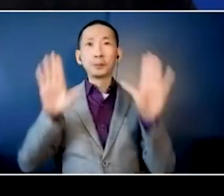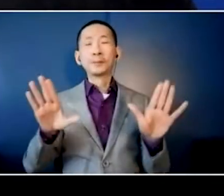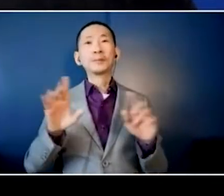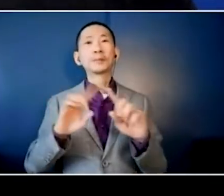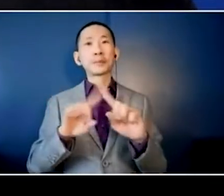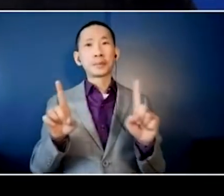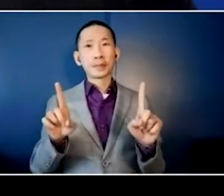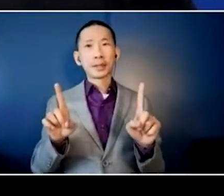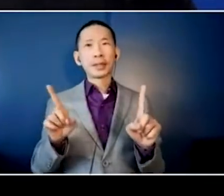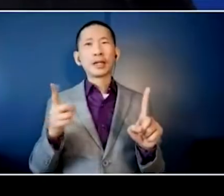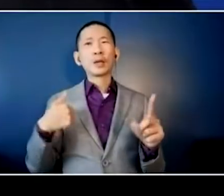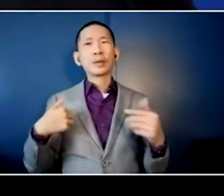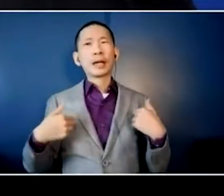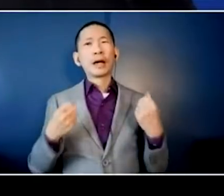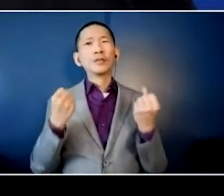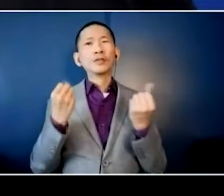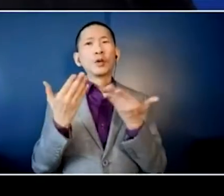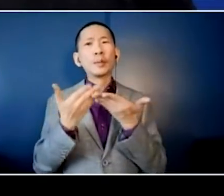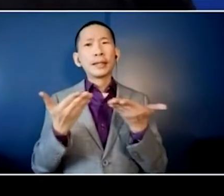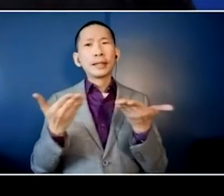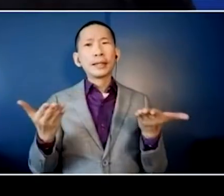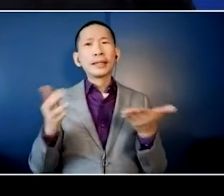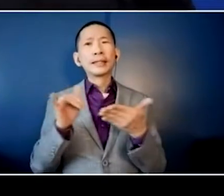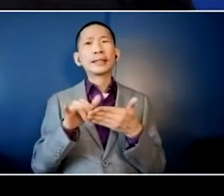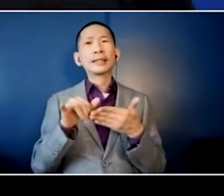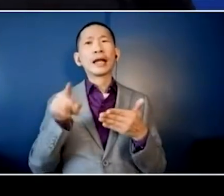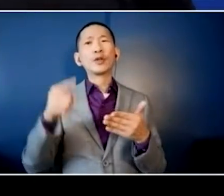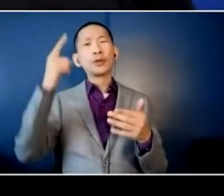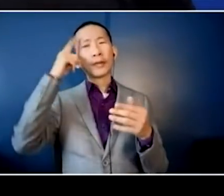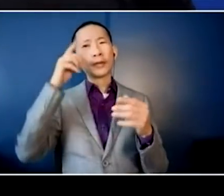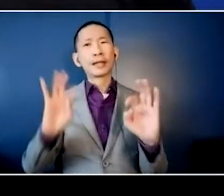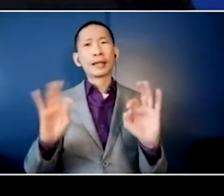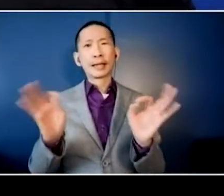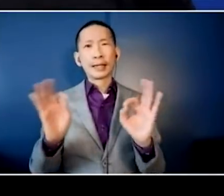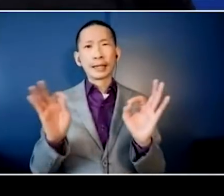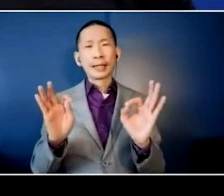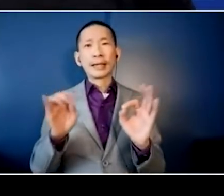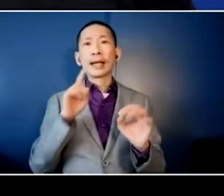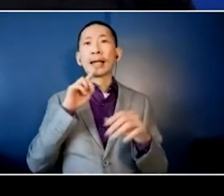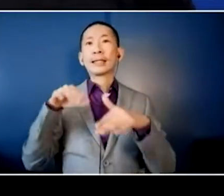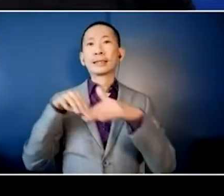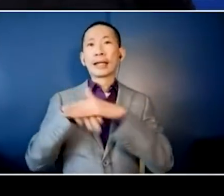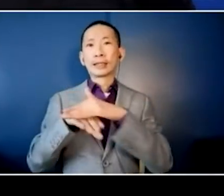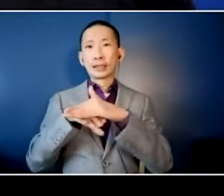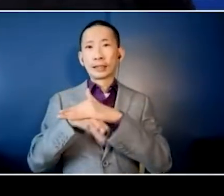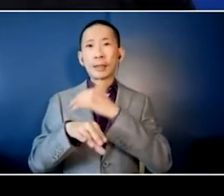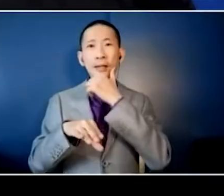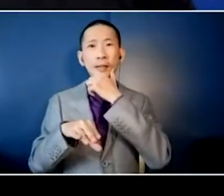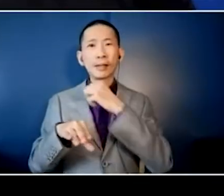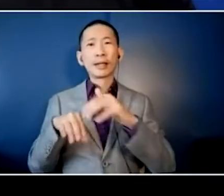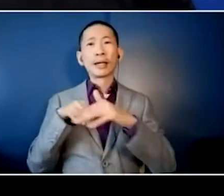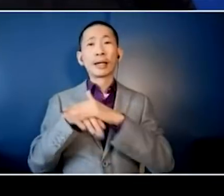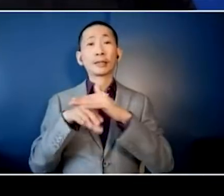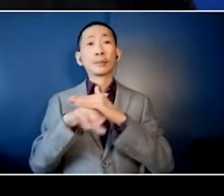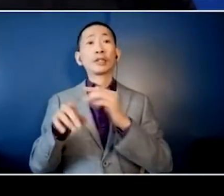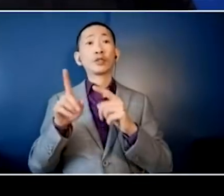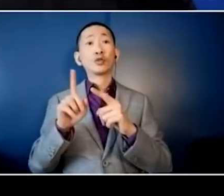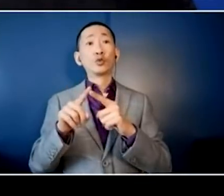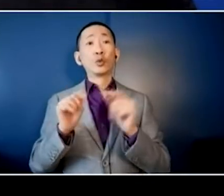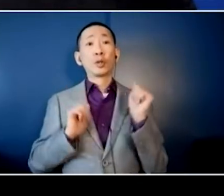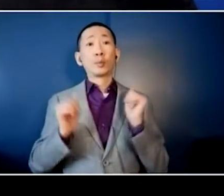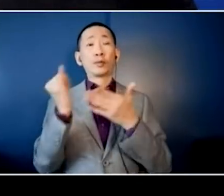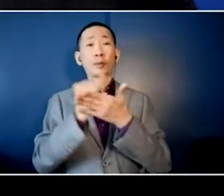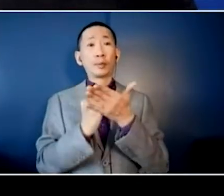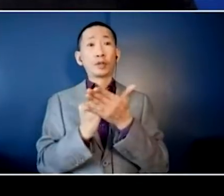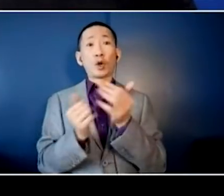there are so many things that you take for granted is the accessibility of the performing arts, whatever it is that you